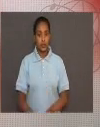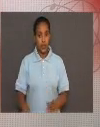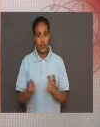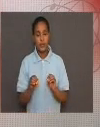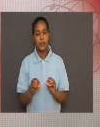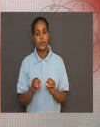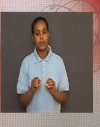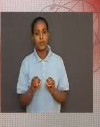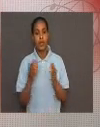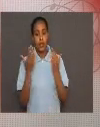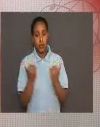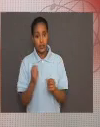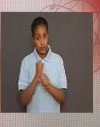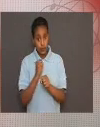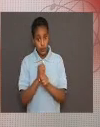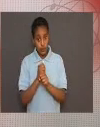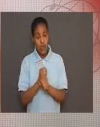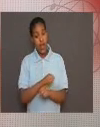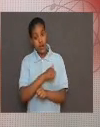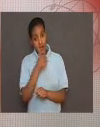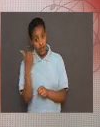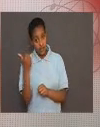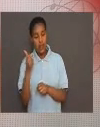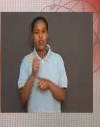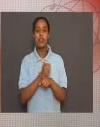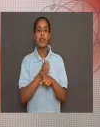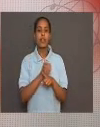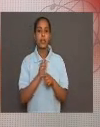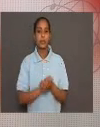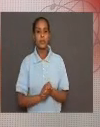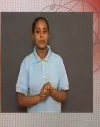Students, let us do another activity.